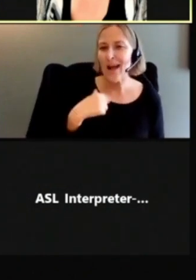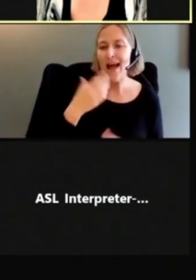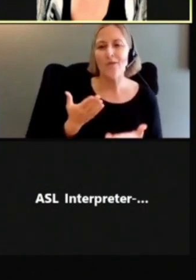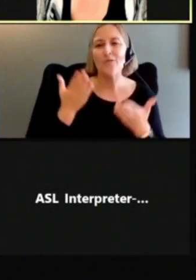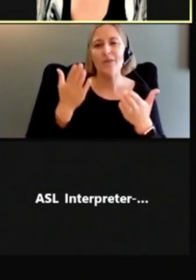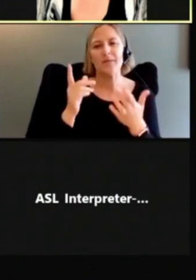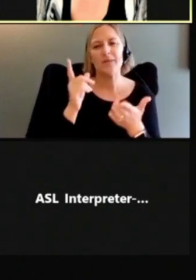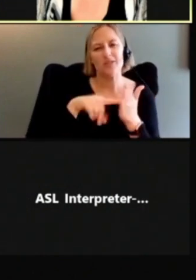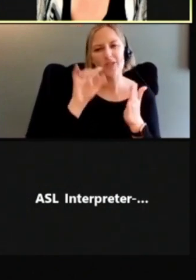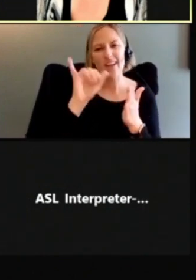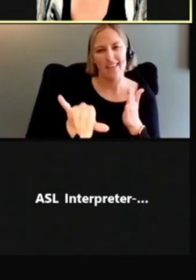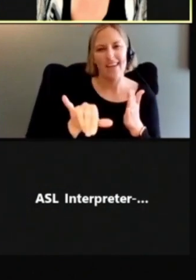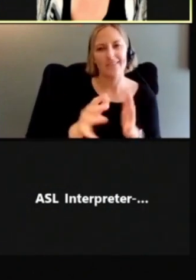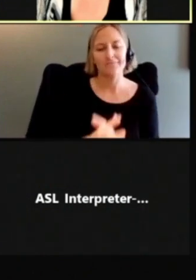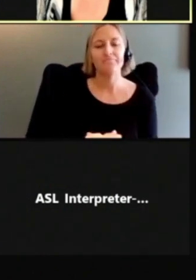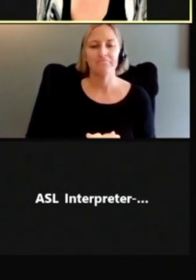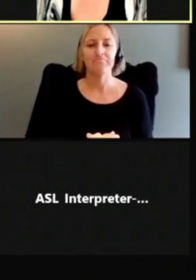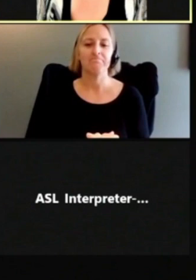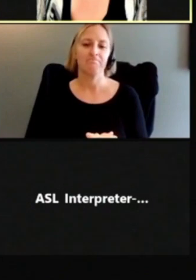that out.